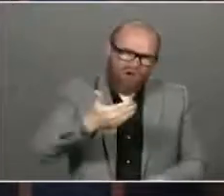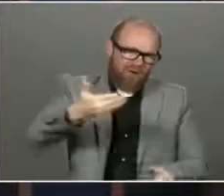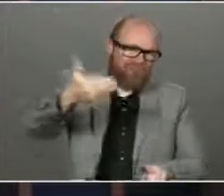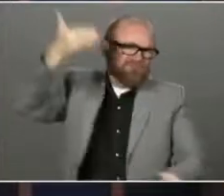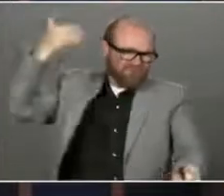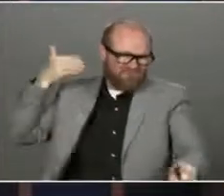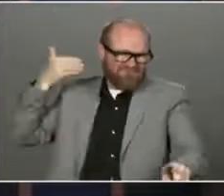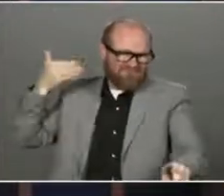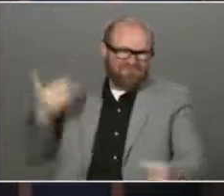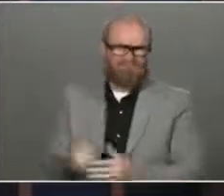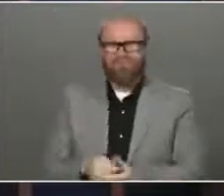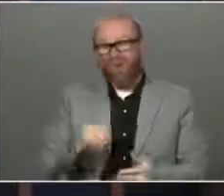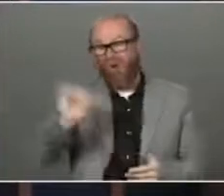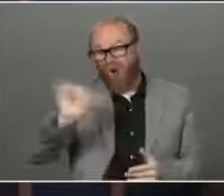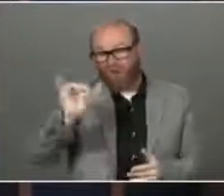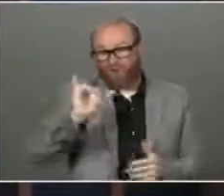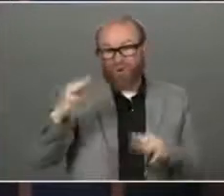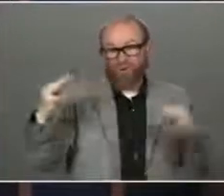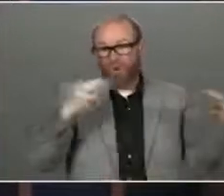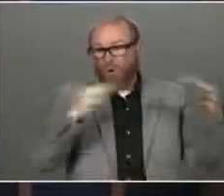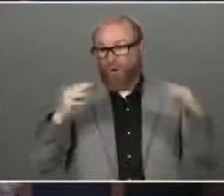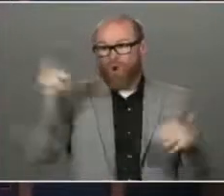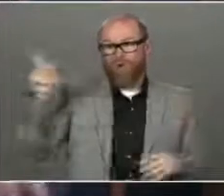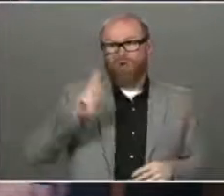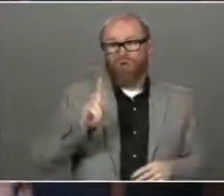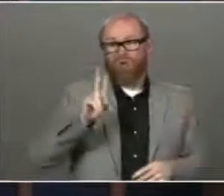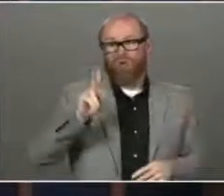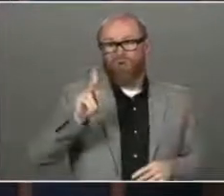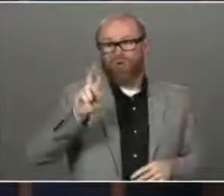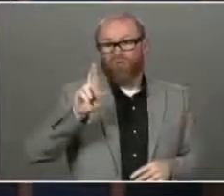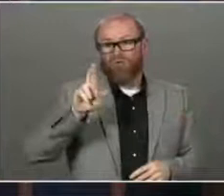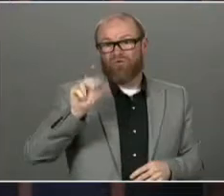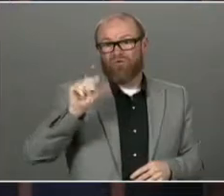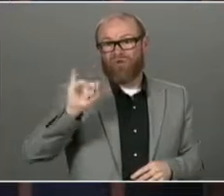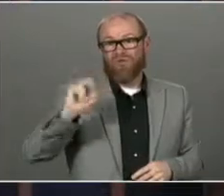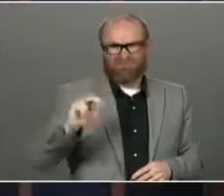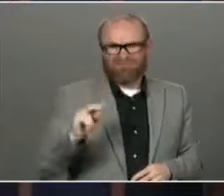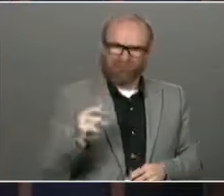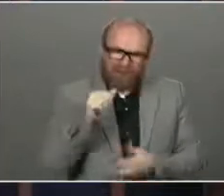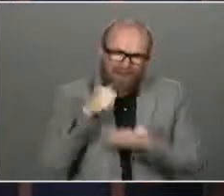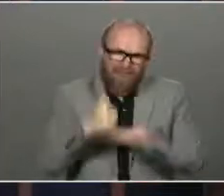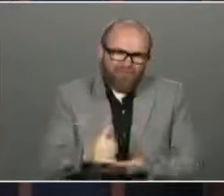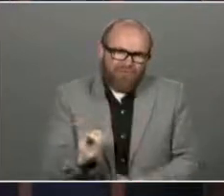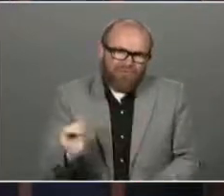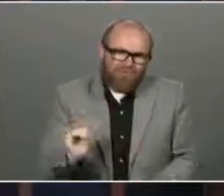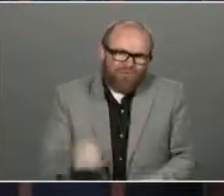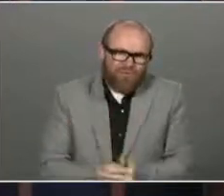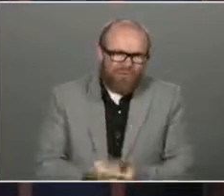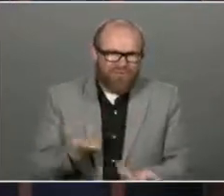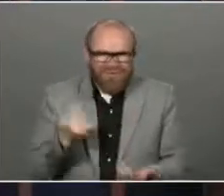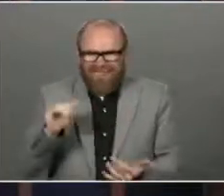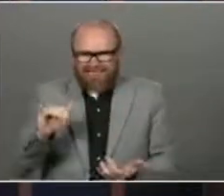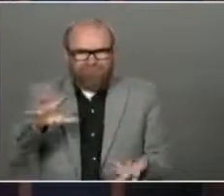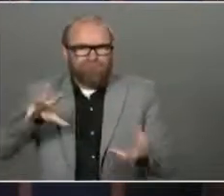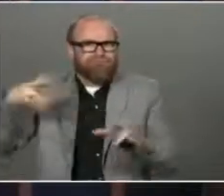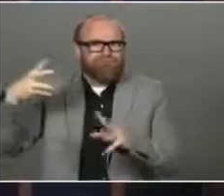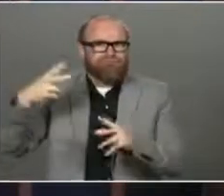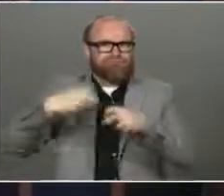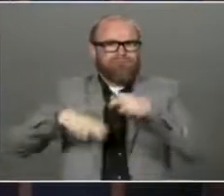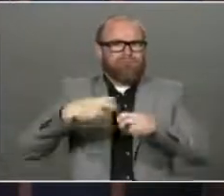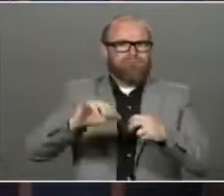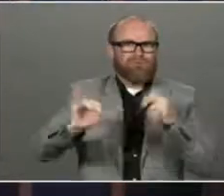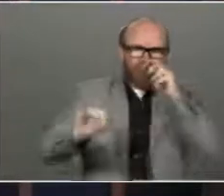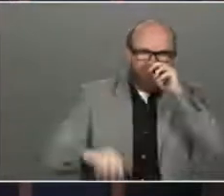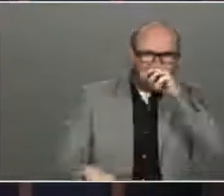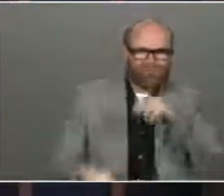Ukraine is not helping things, but there are things we can do different and better. And I certainly hope that the administration, as Senator